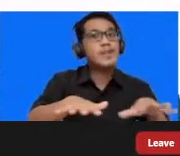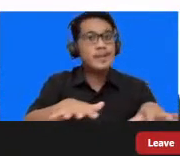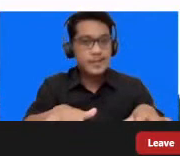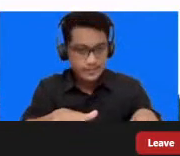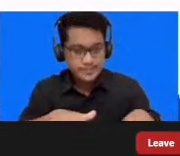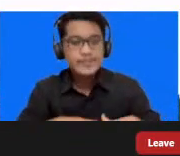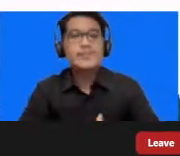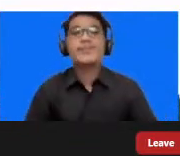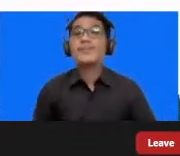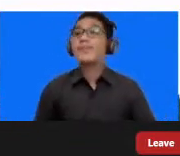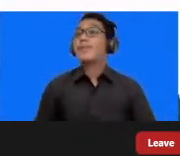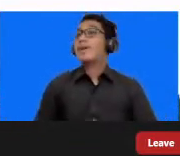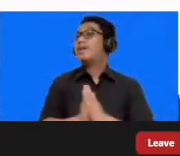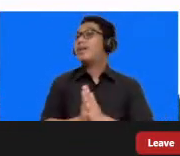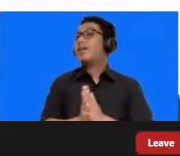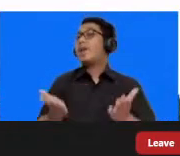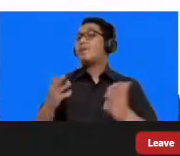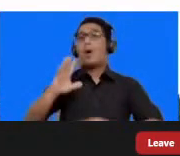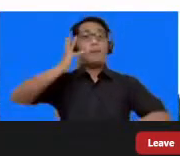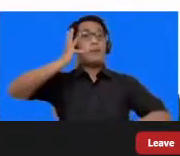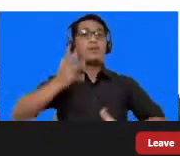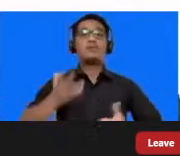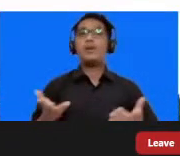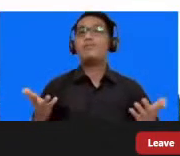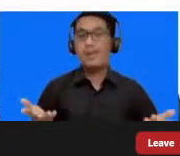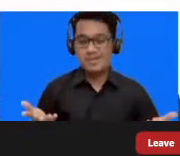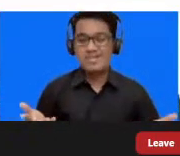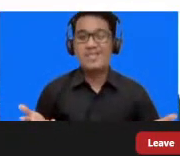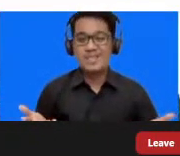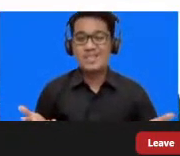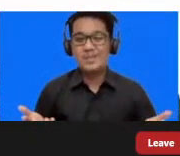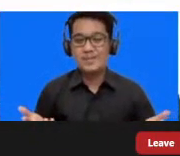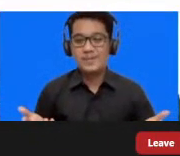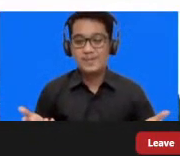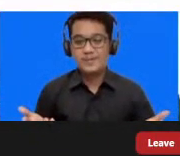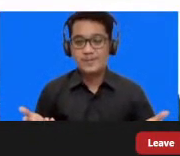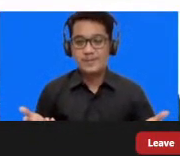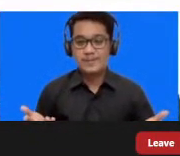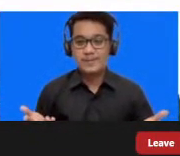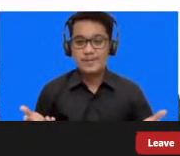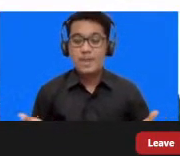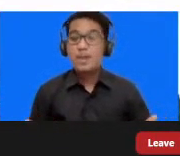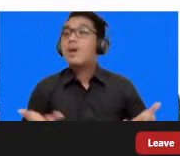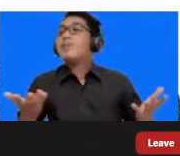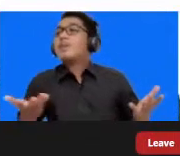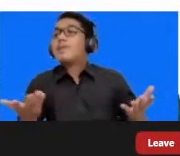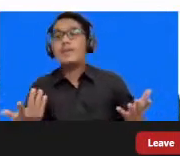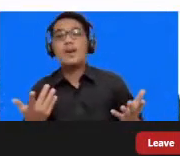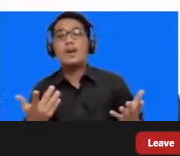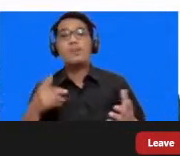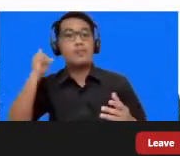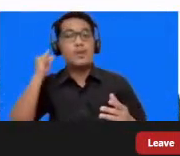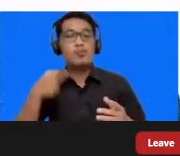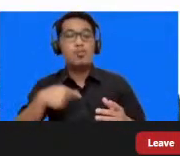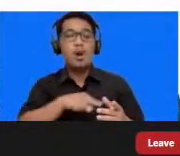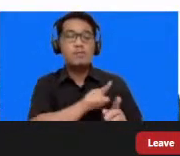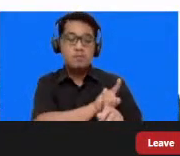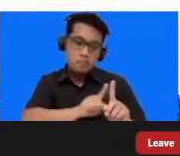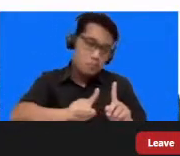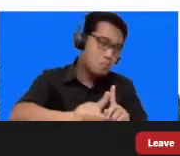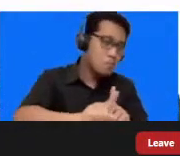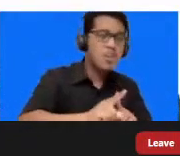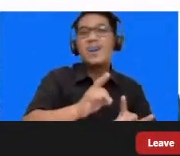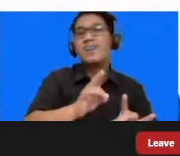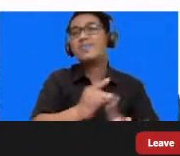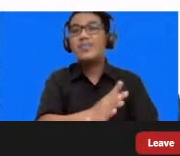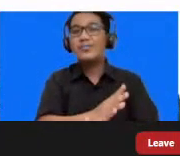and how they can play an active role in the disaster management for their family, for community, and also local